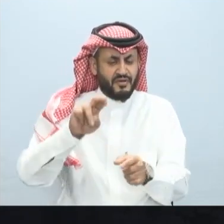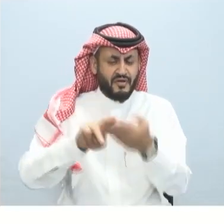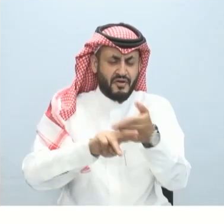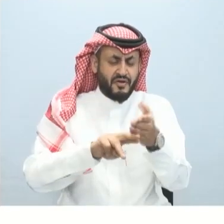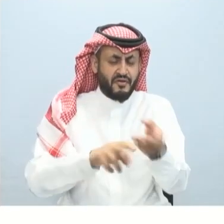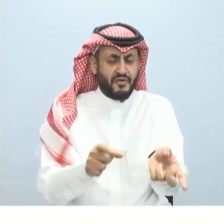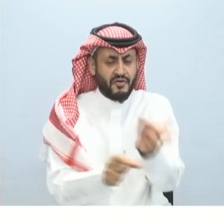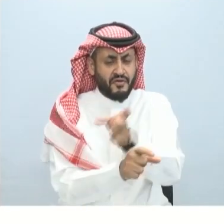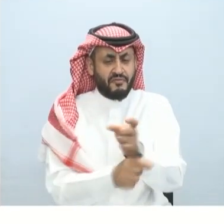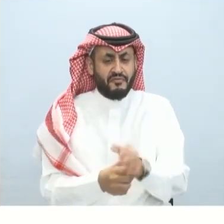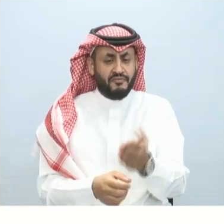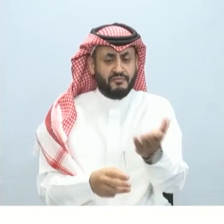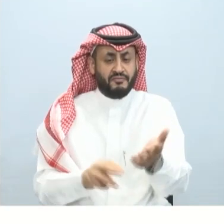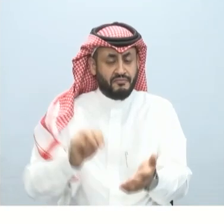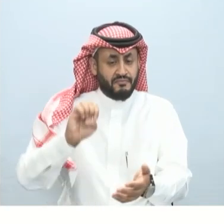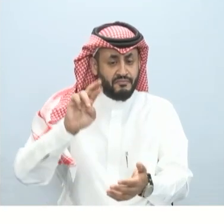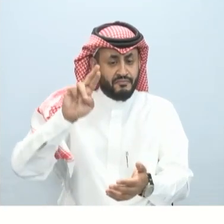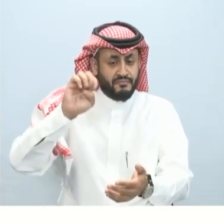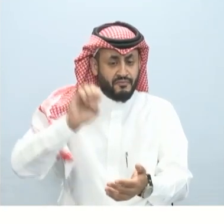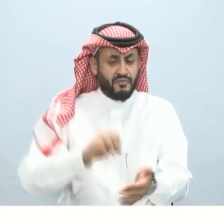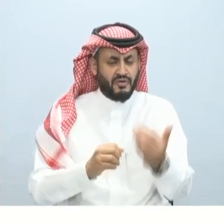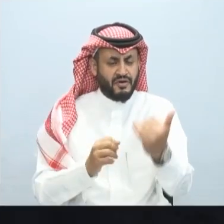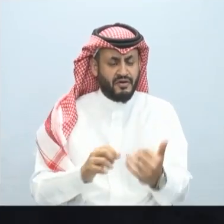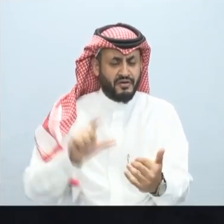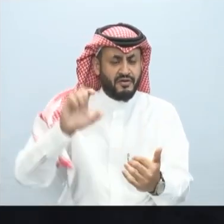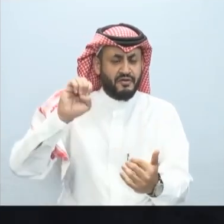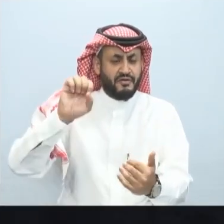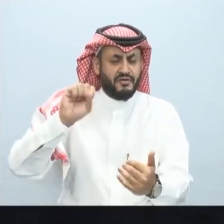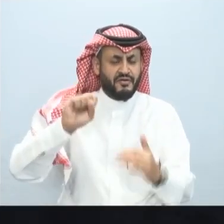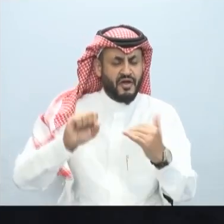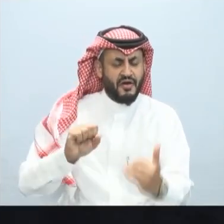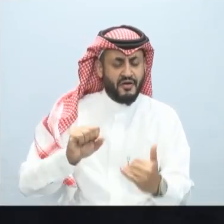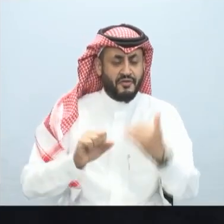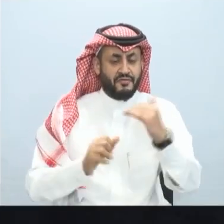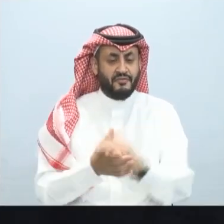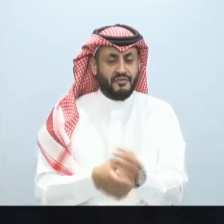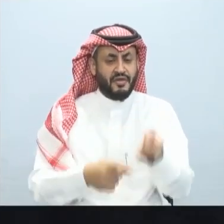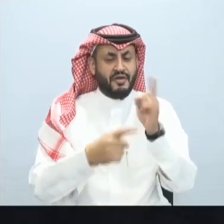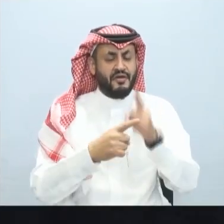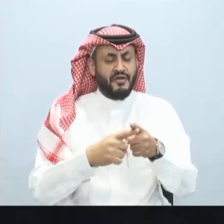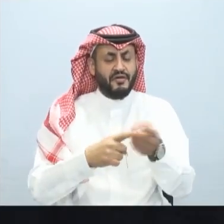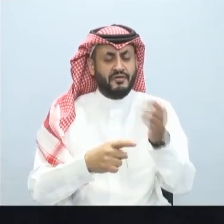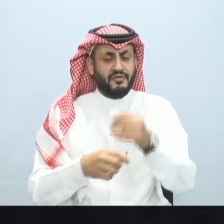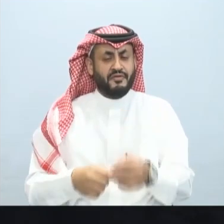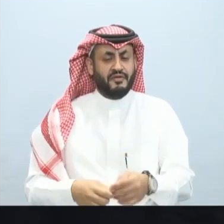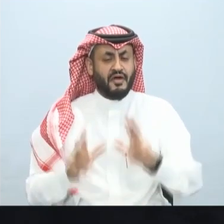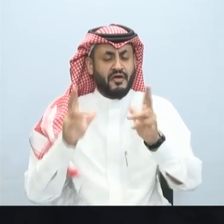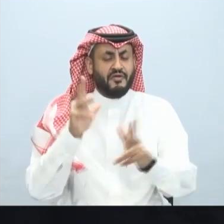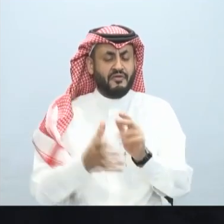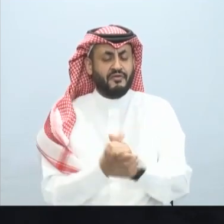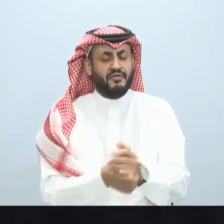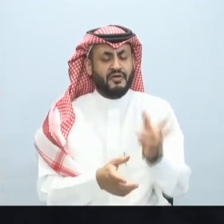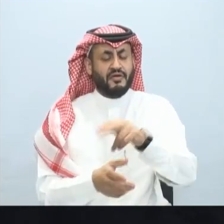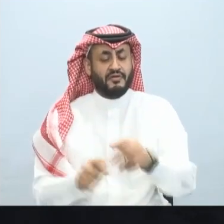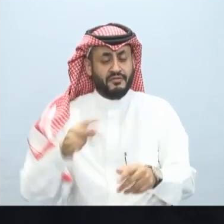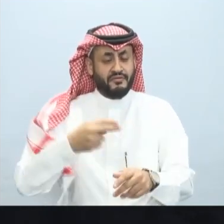So we have here, you are going to use either more or less plus the adjective, and you are going to add, as